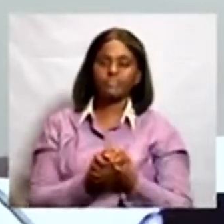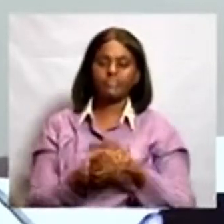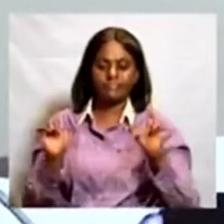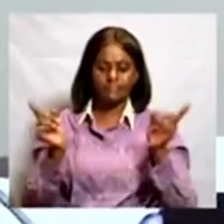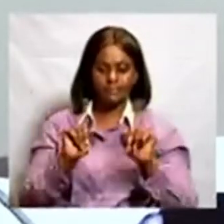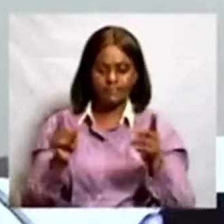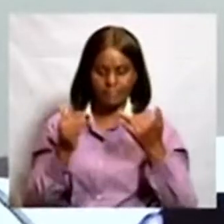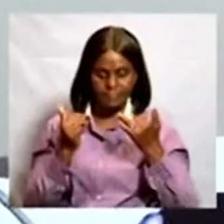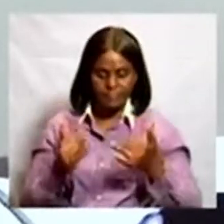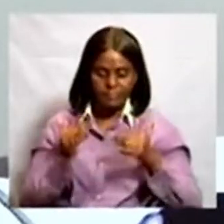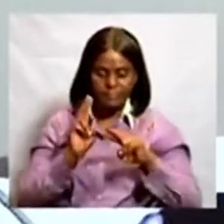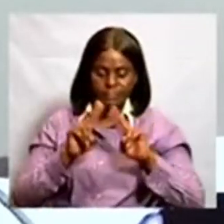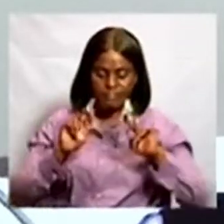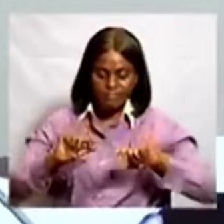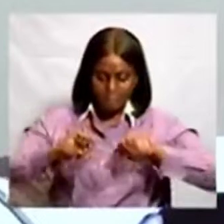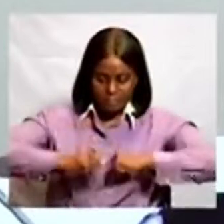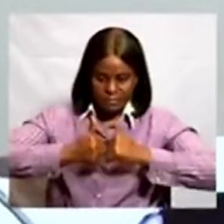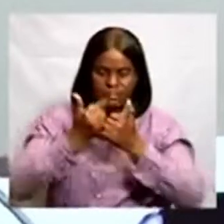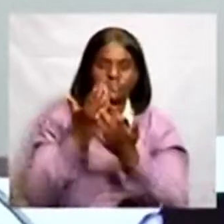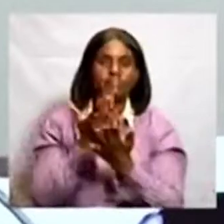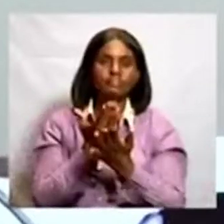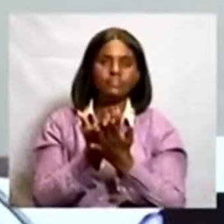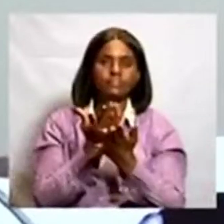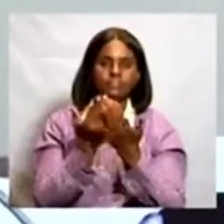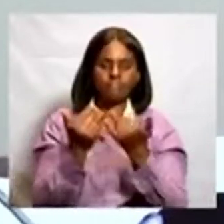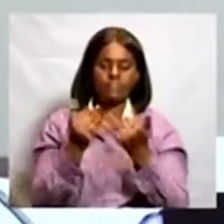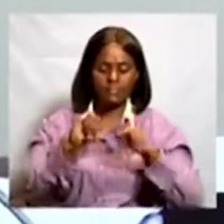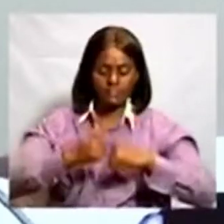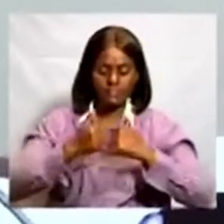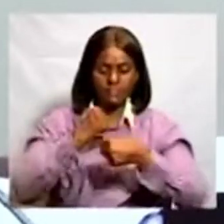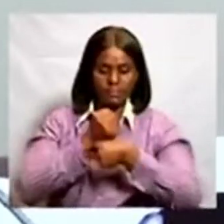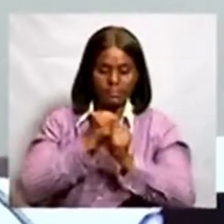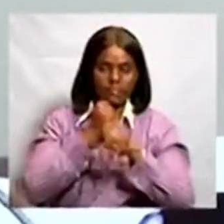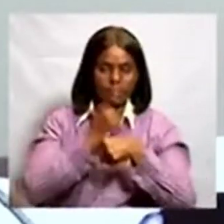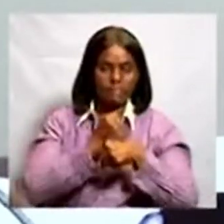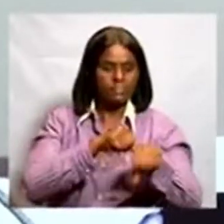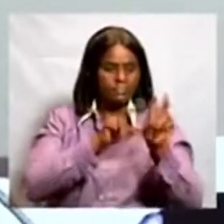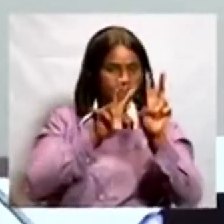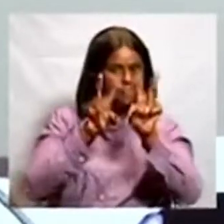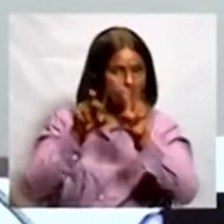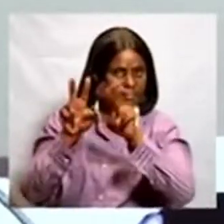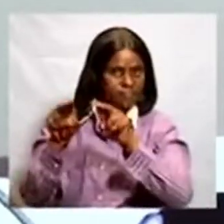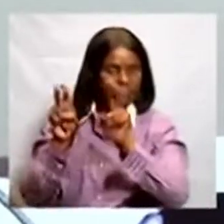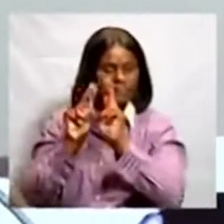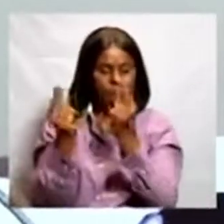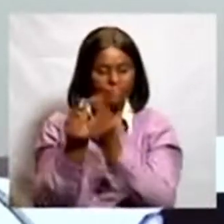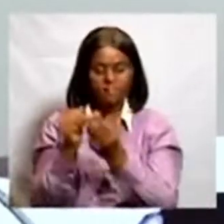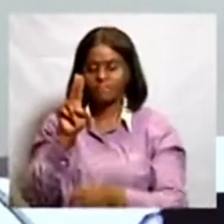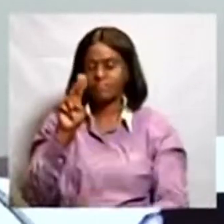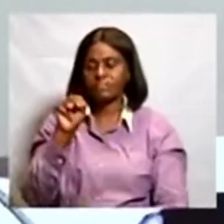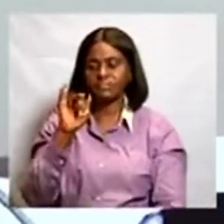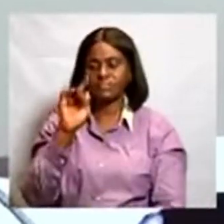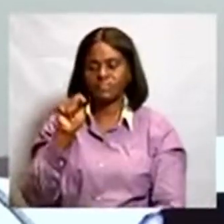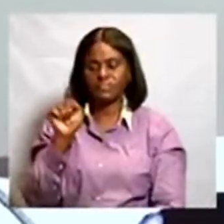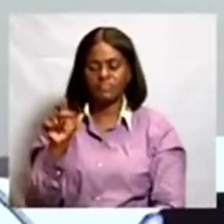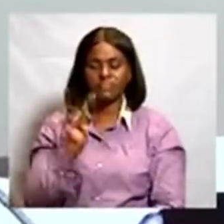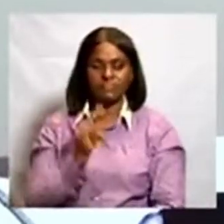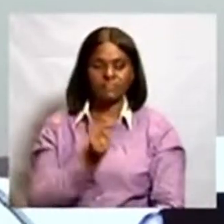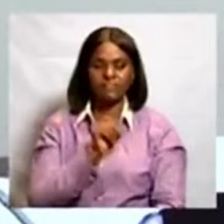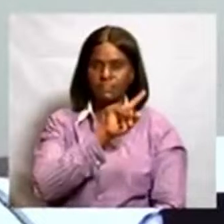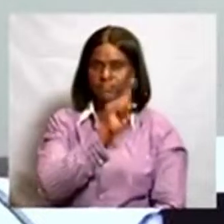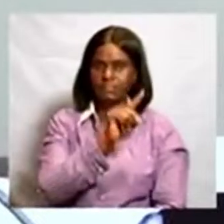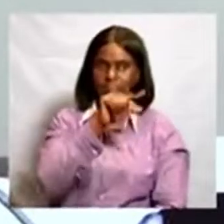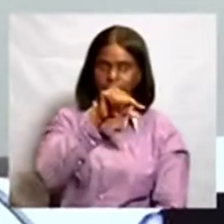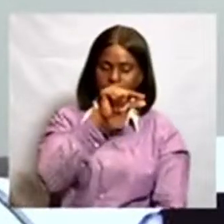where, Chair, we are proposing to create an inspectorate unit as the Zambia Qualifications